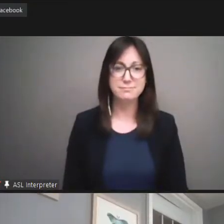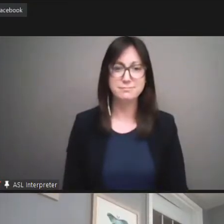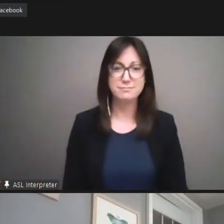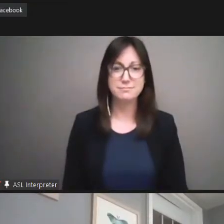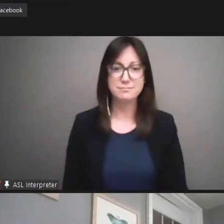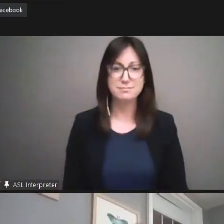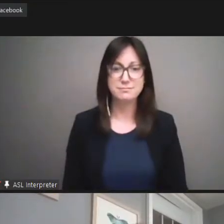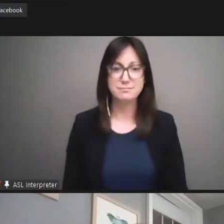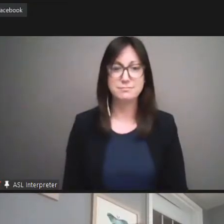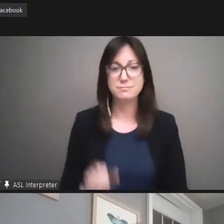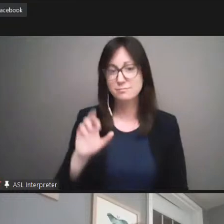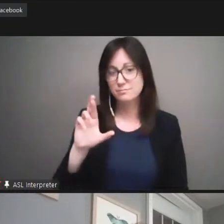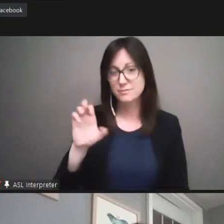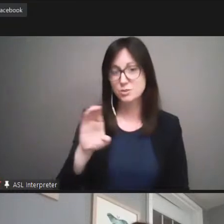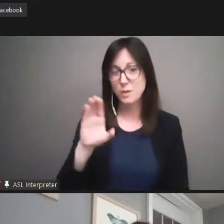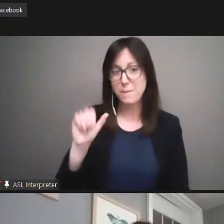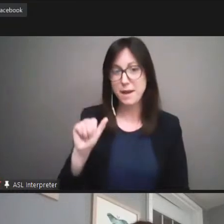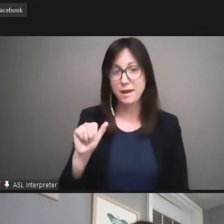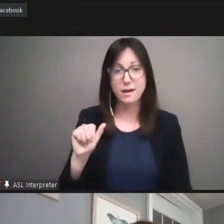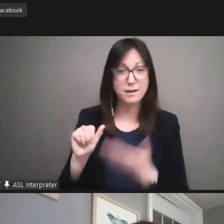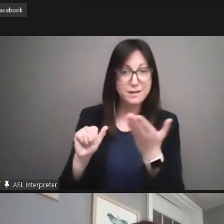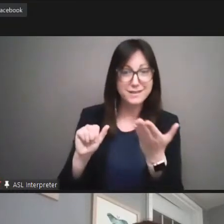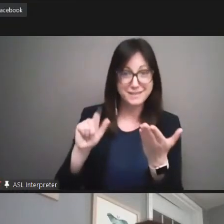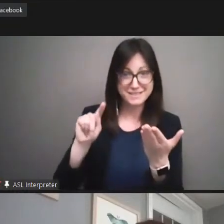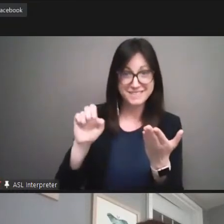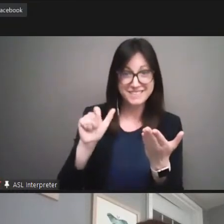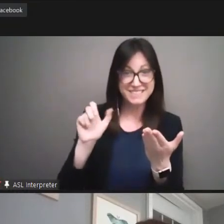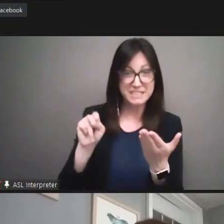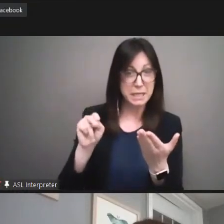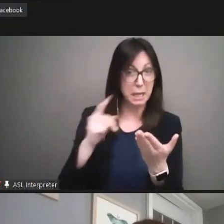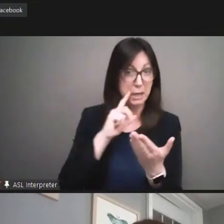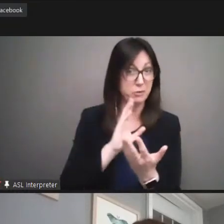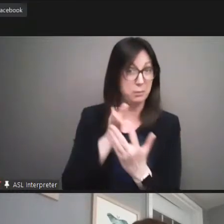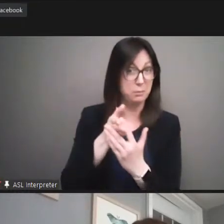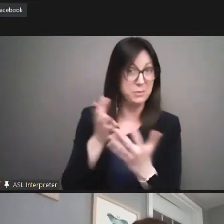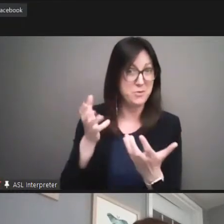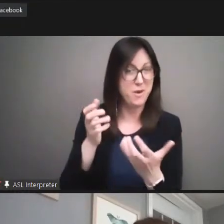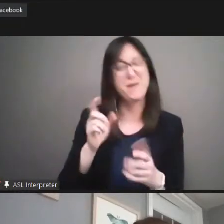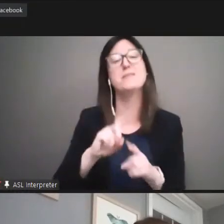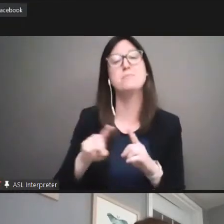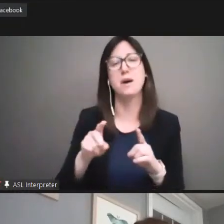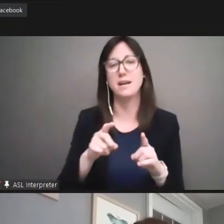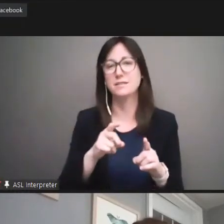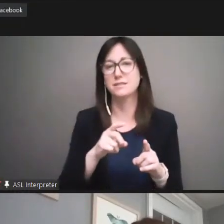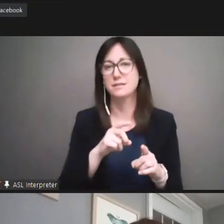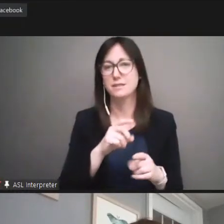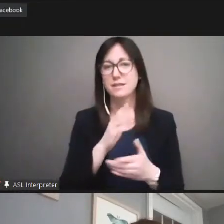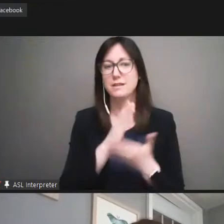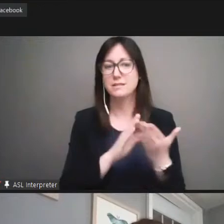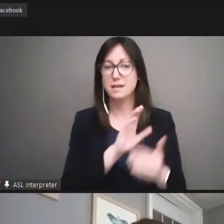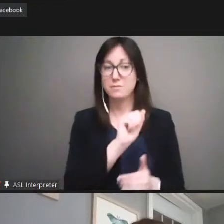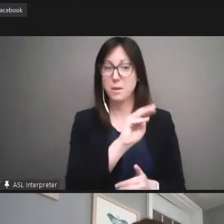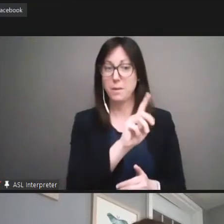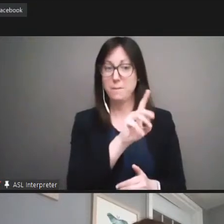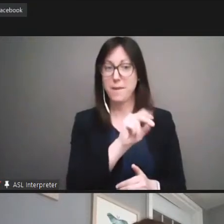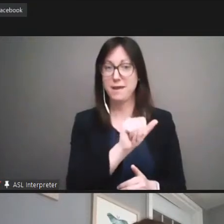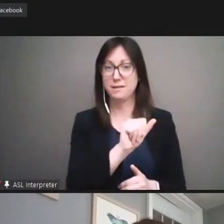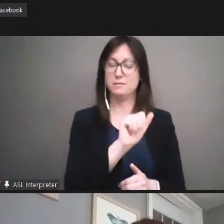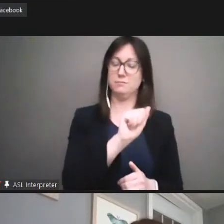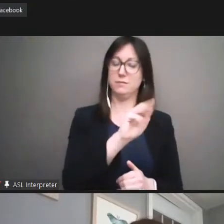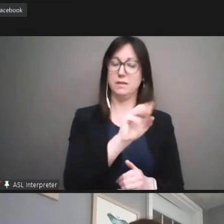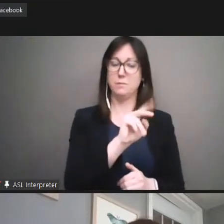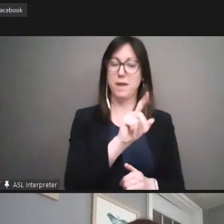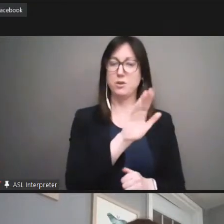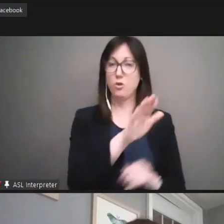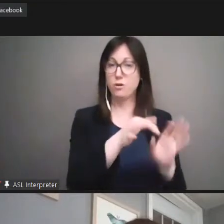Yeah, I'm not sure if Tegan was gonna jump in, but I was just gonna echo some of what you had said, Amanda, in the sense